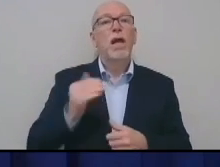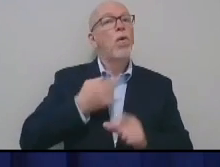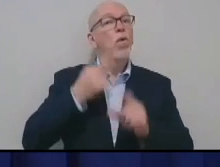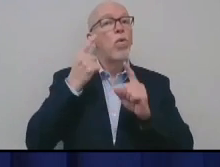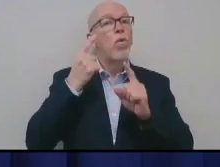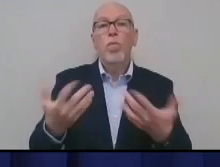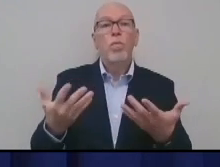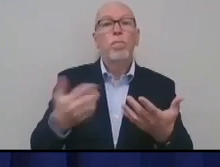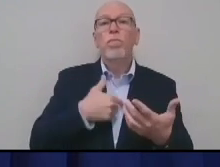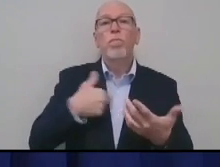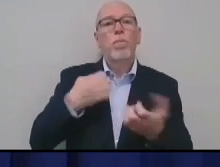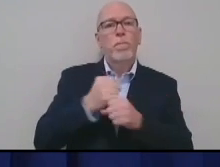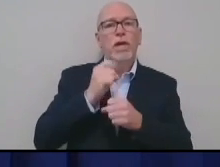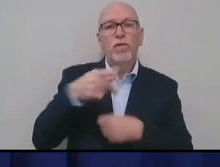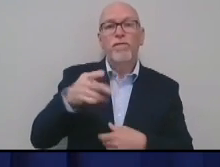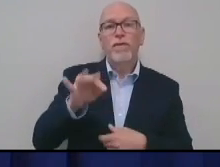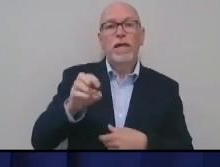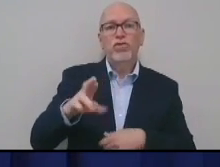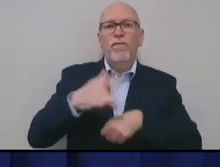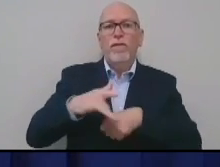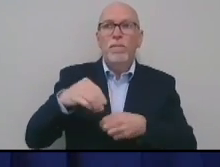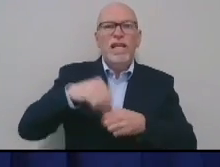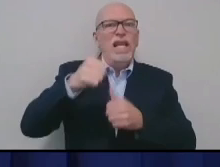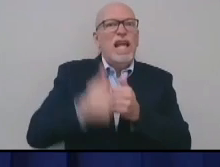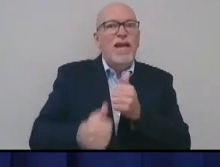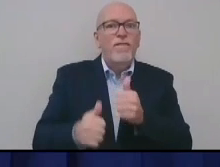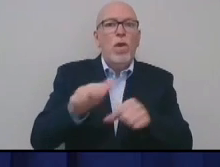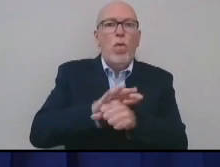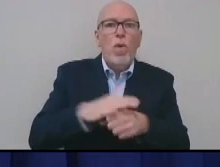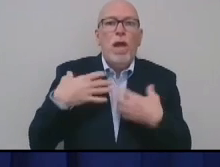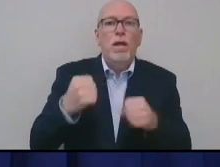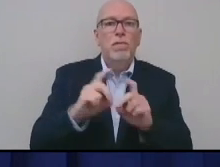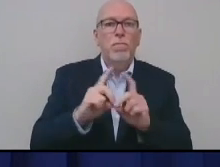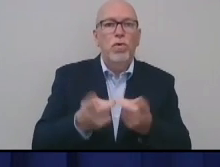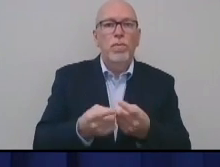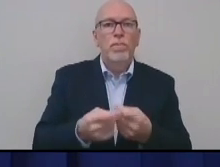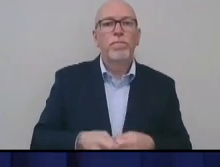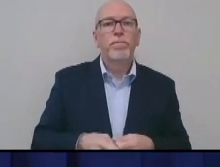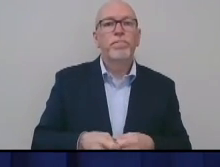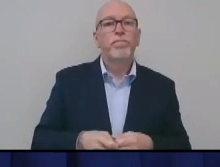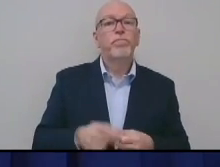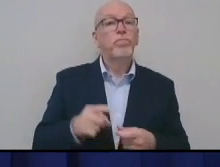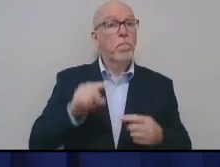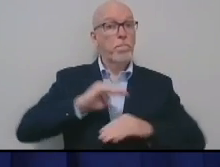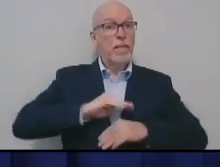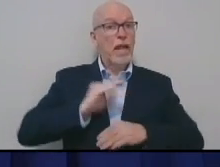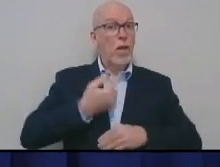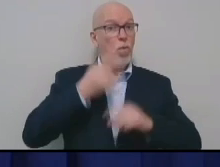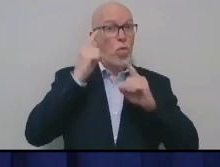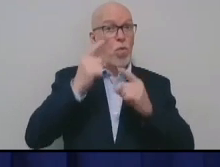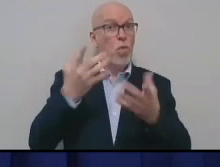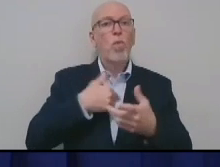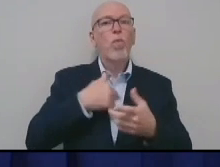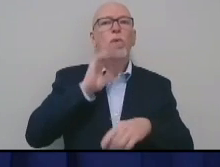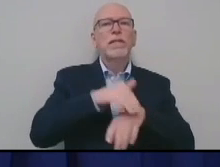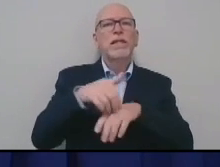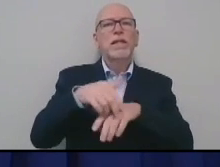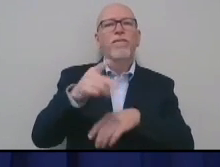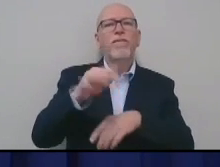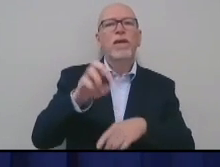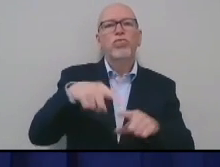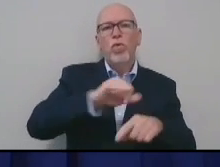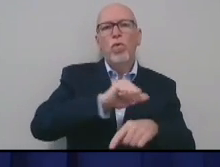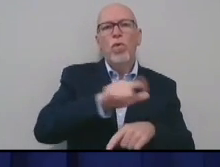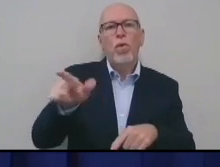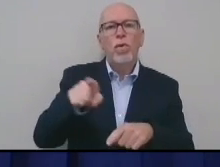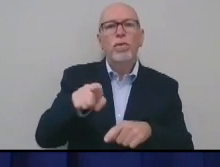Pfizer is available at every local health department. To achieve this goal, we are sending Pfizer vaccine to local health departments in 30